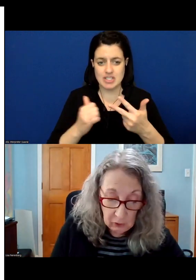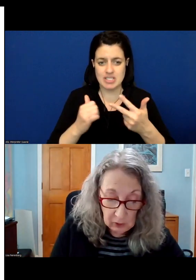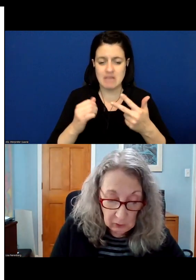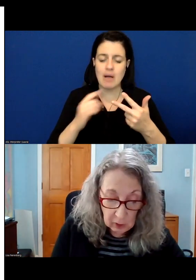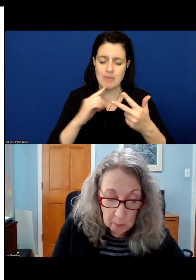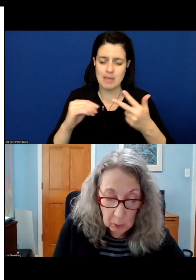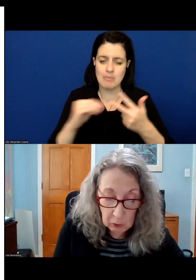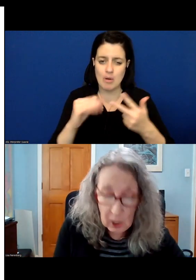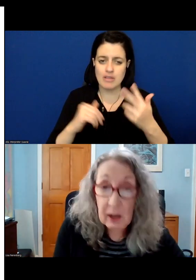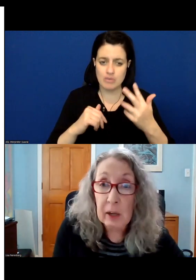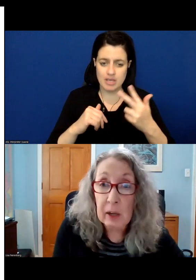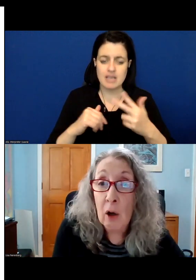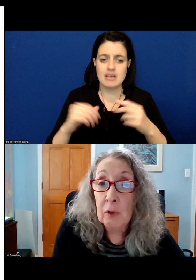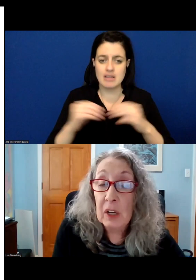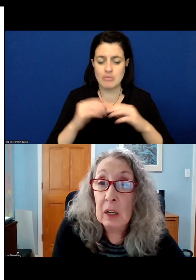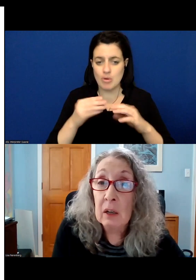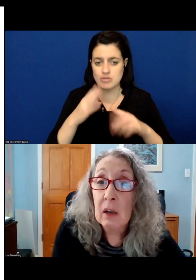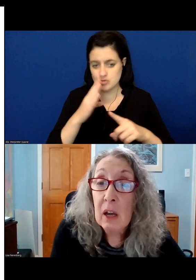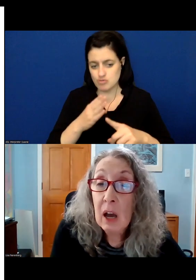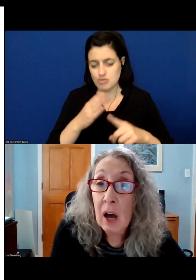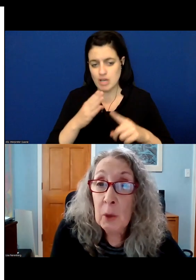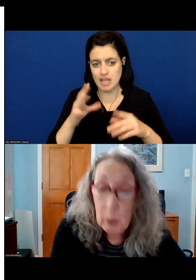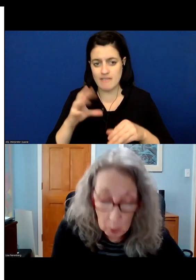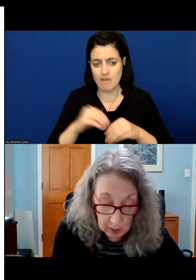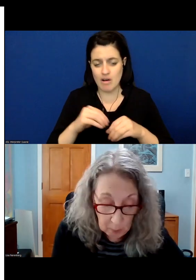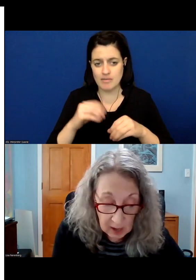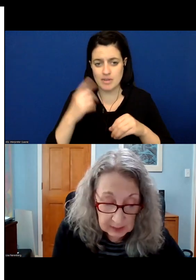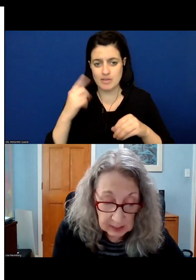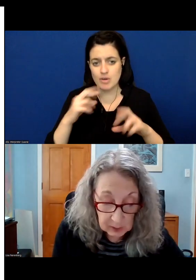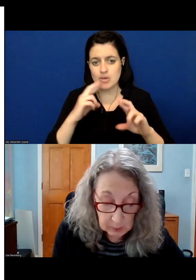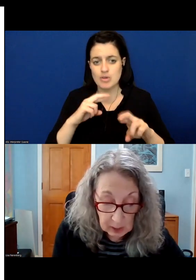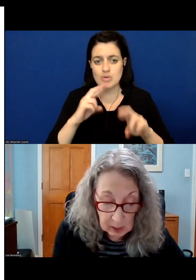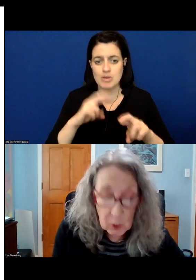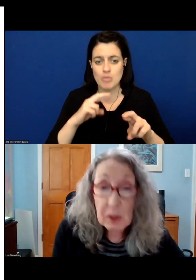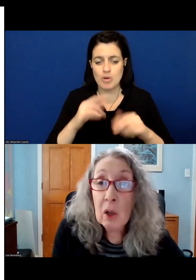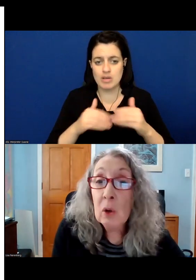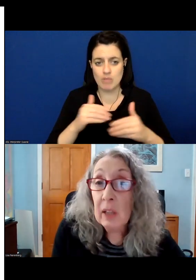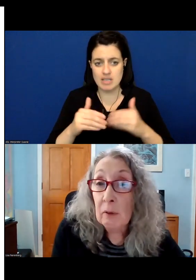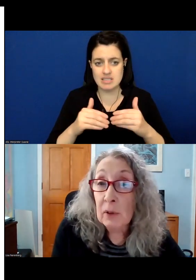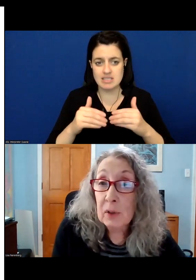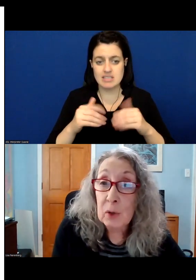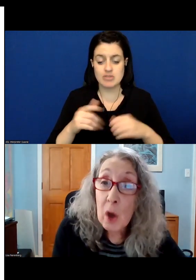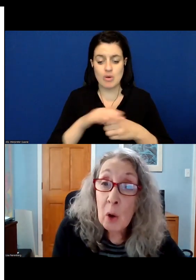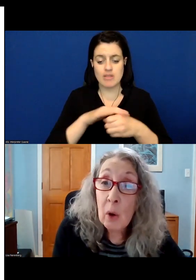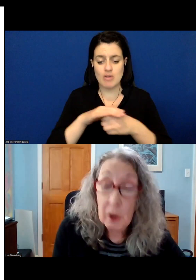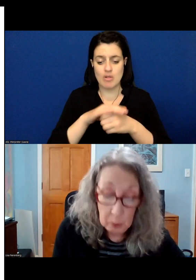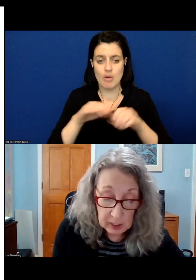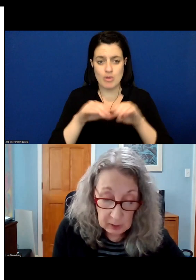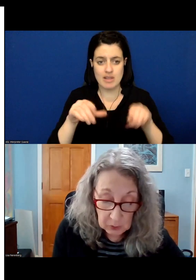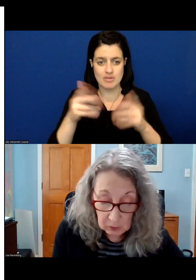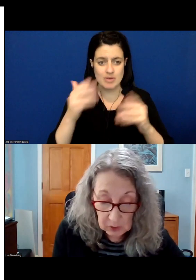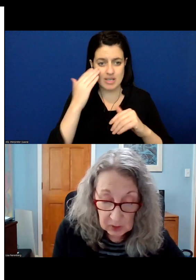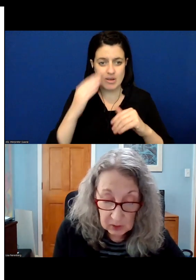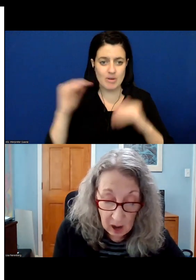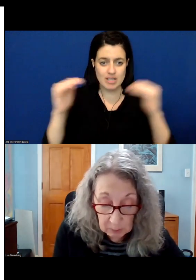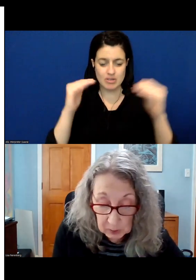three agencies that are the most directly involved in the reporting process. So at the local levels, as you know, adult